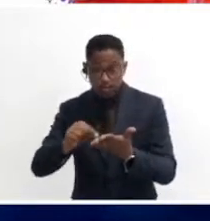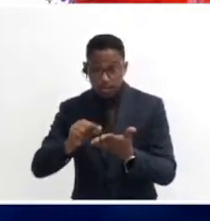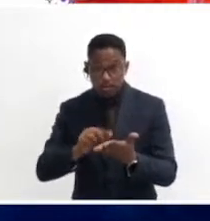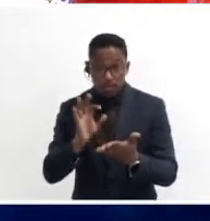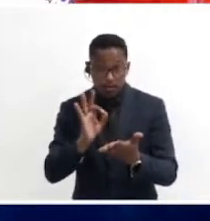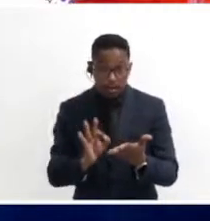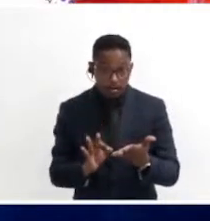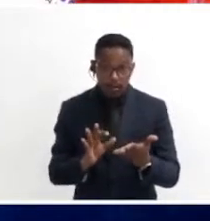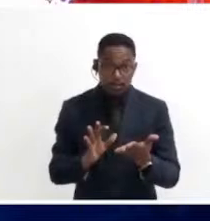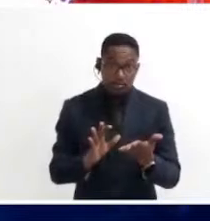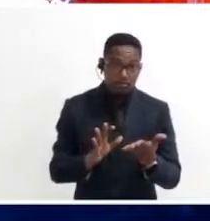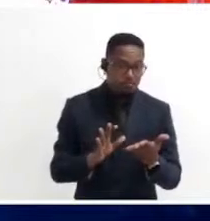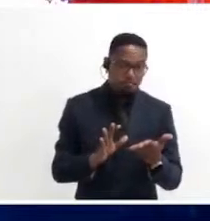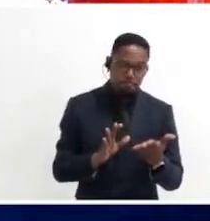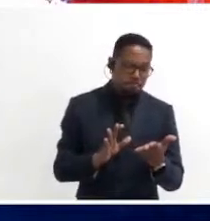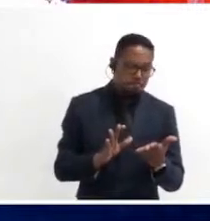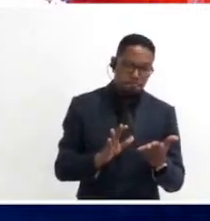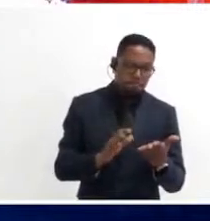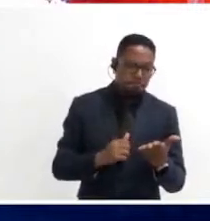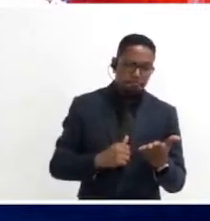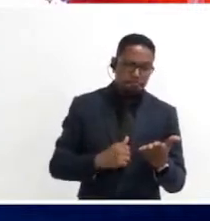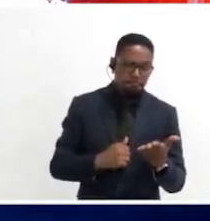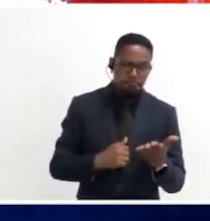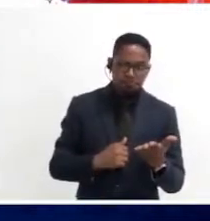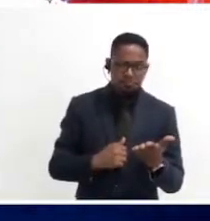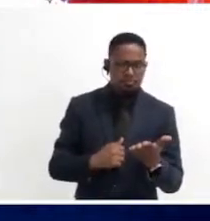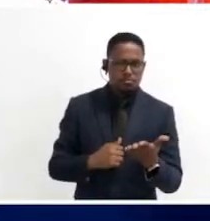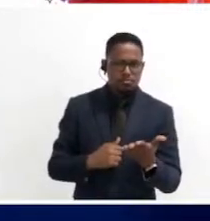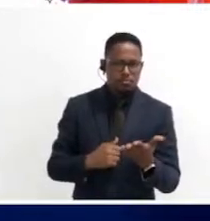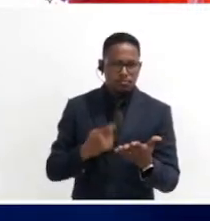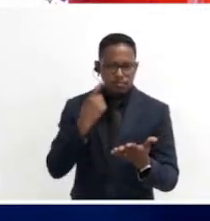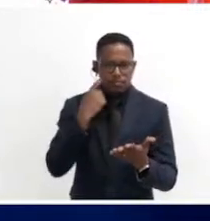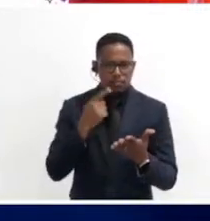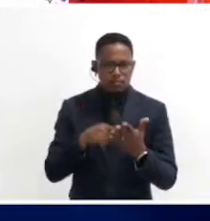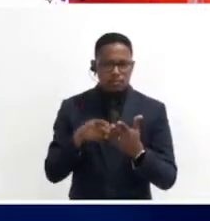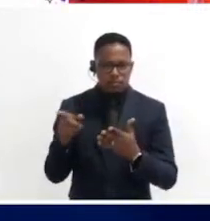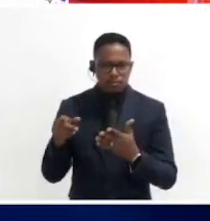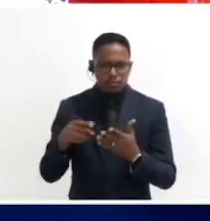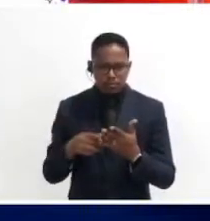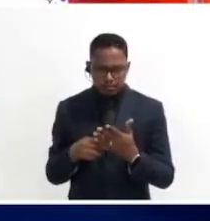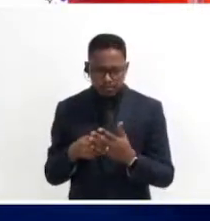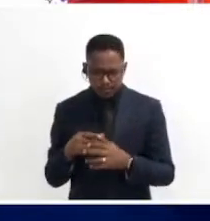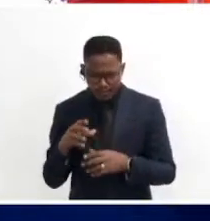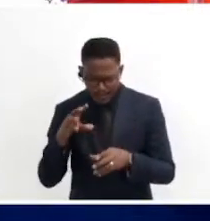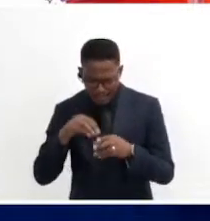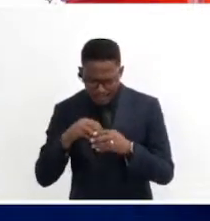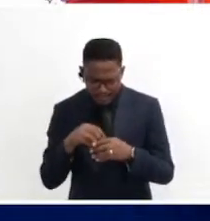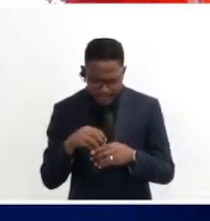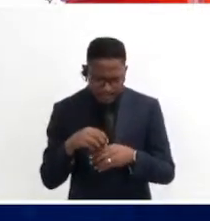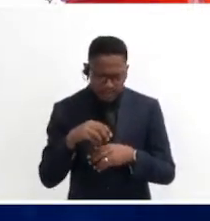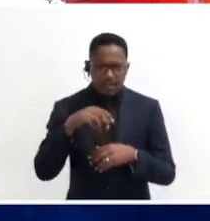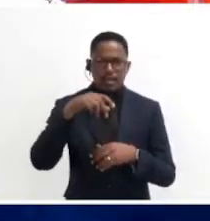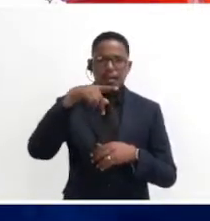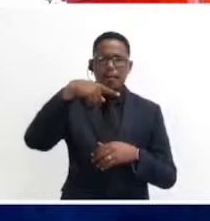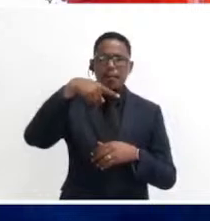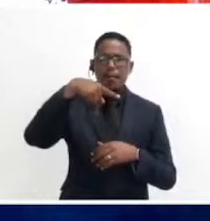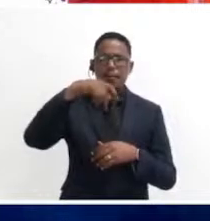some conductively coated polymer particles, and they just kind of get wedged